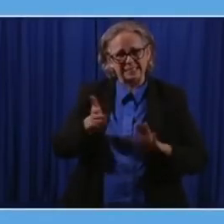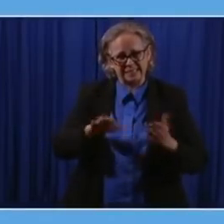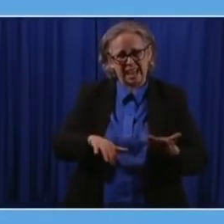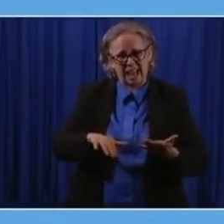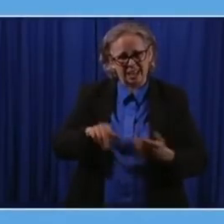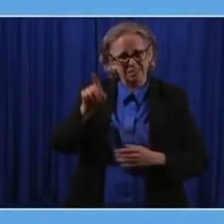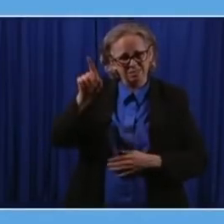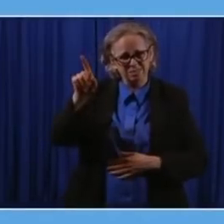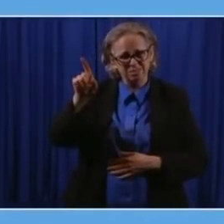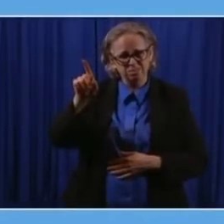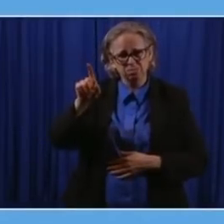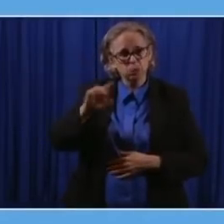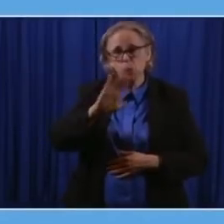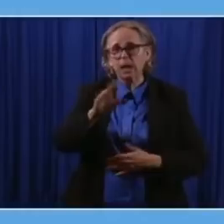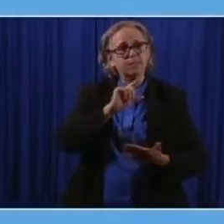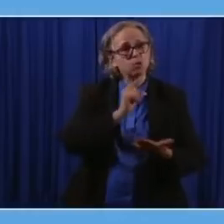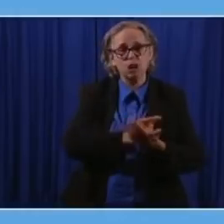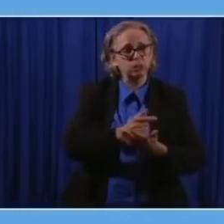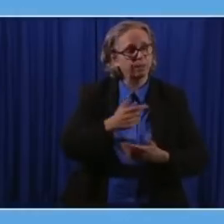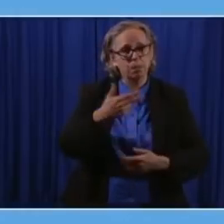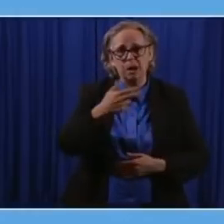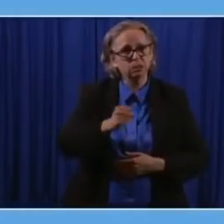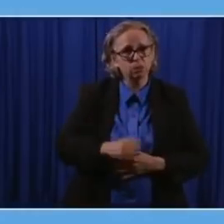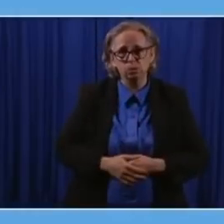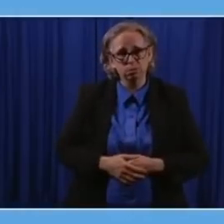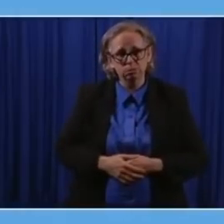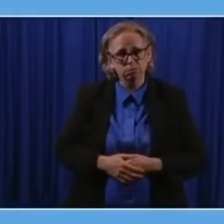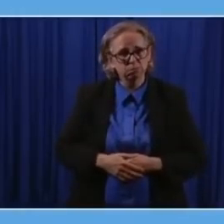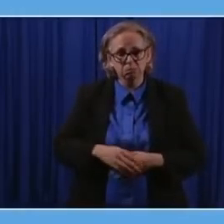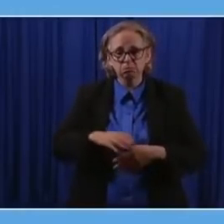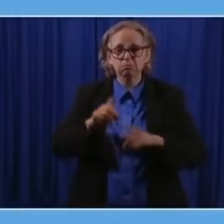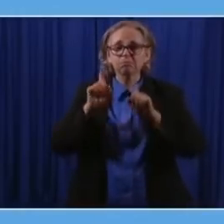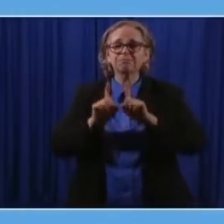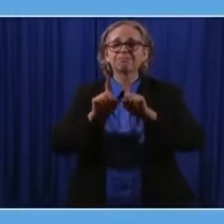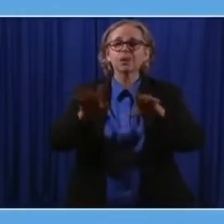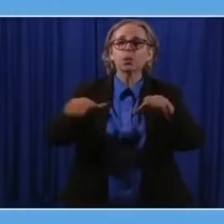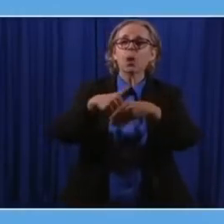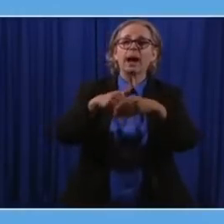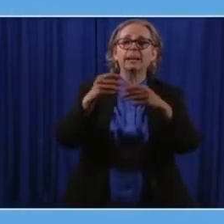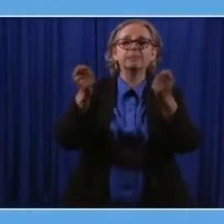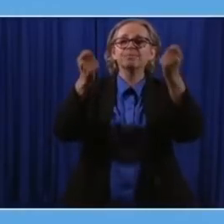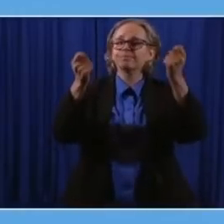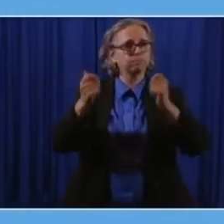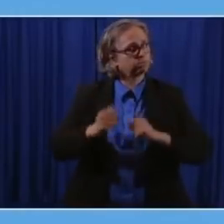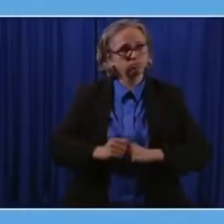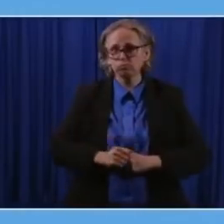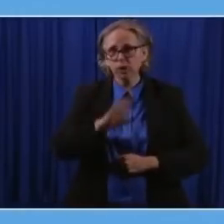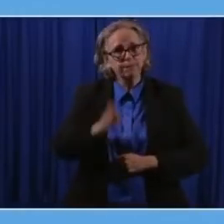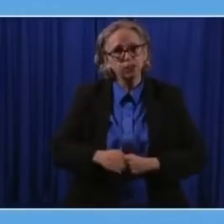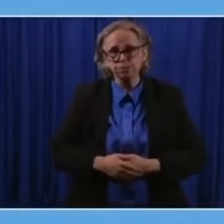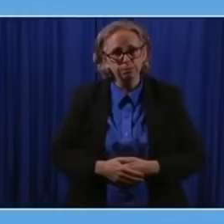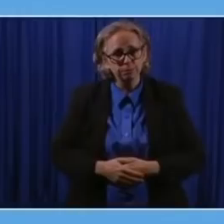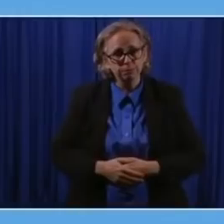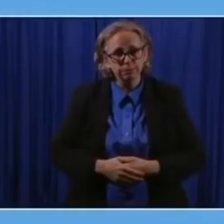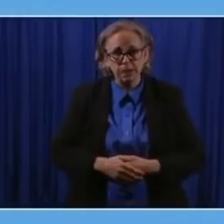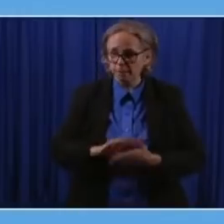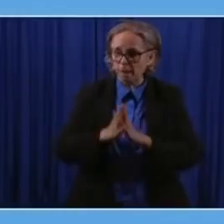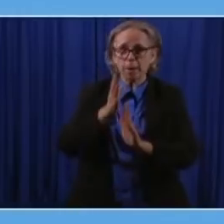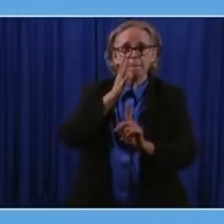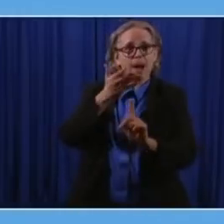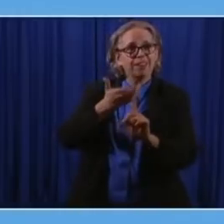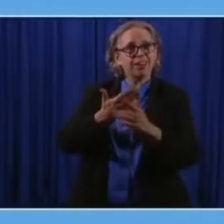school, never walk down the aisle, never know the joy of being a parent.